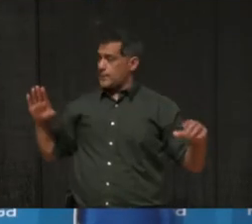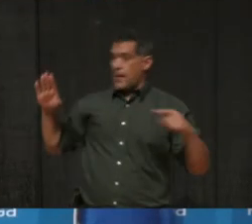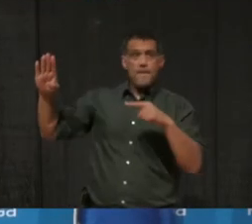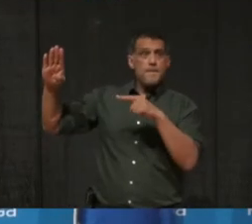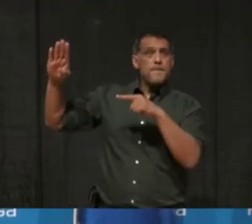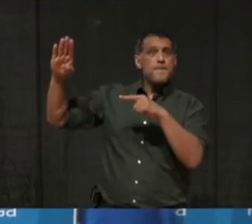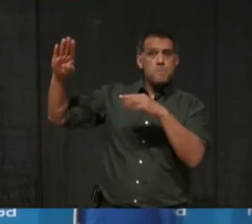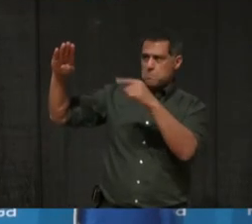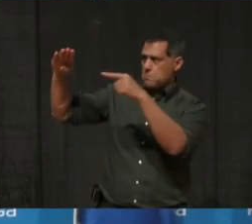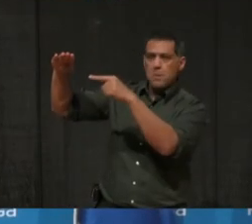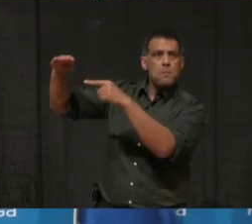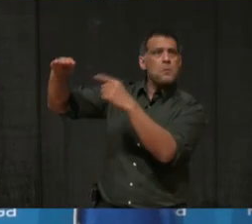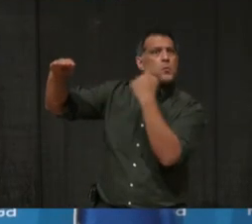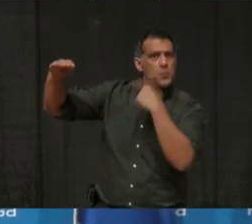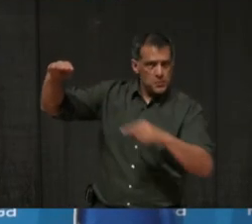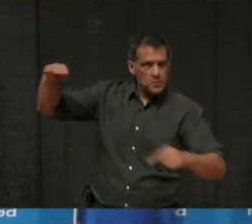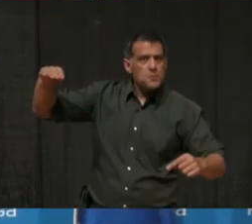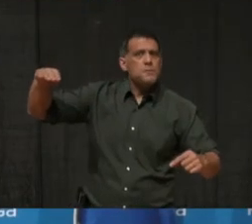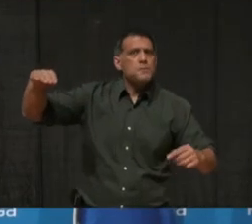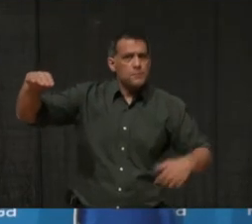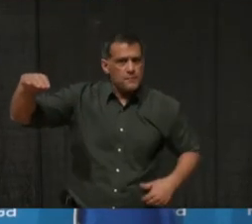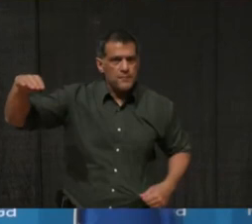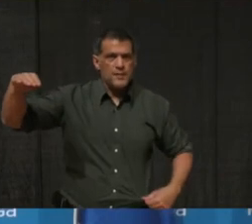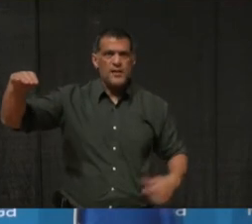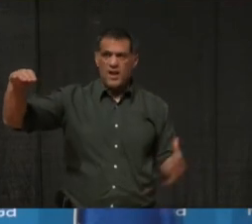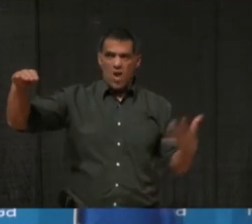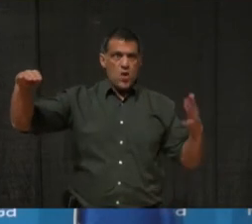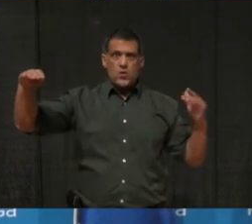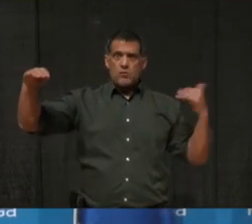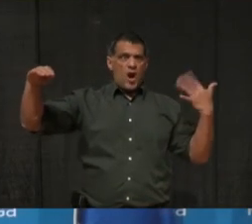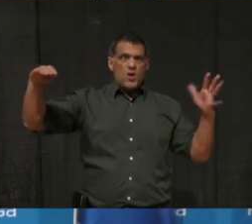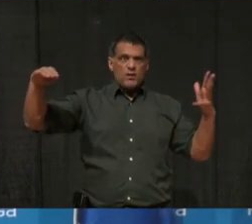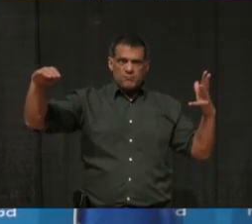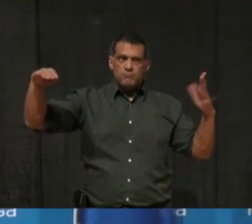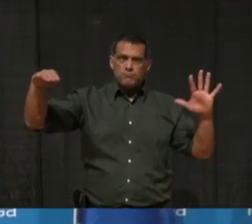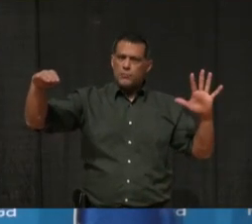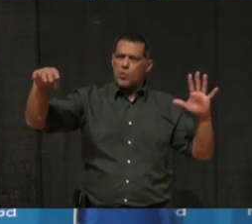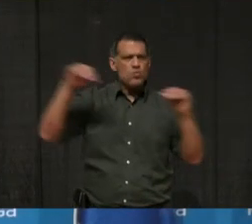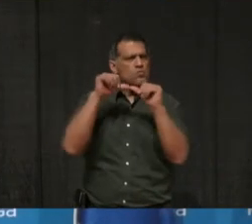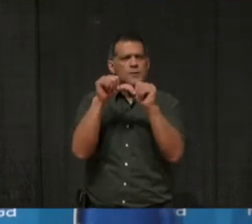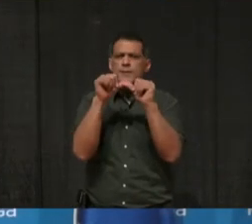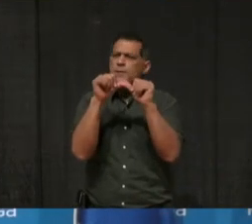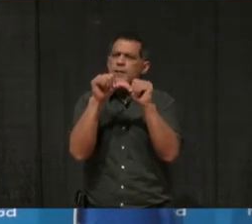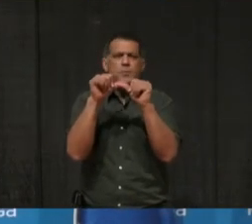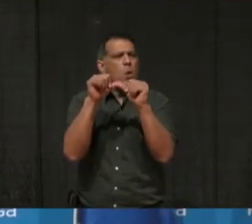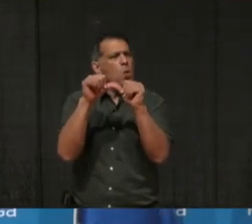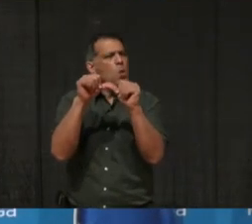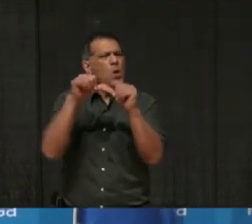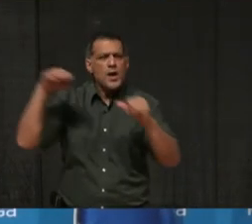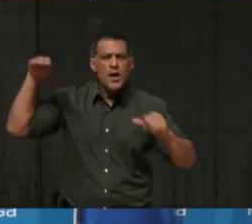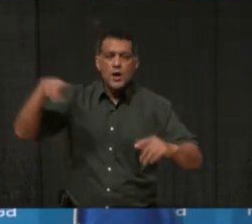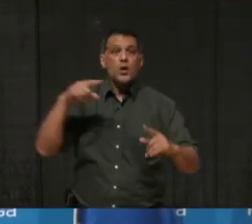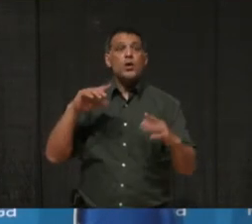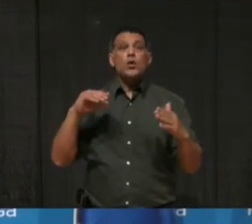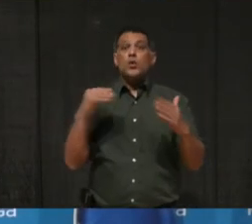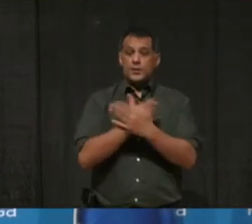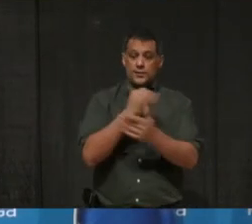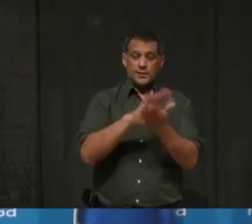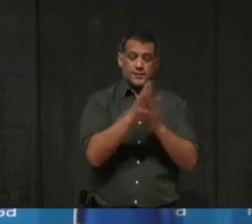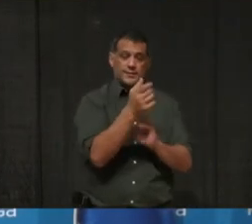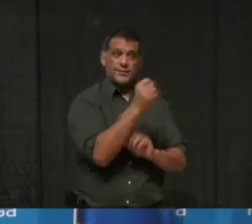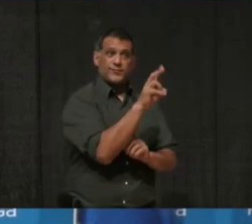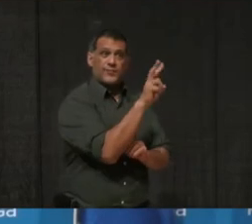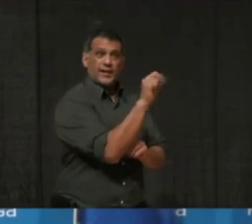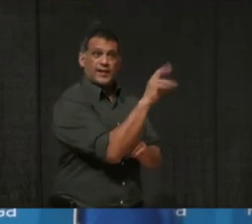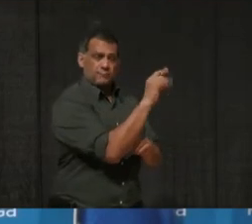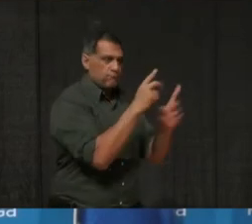This does not mean the fight is over and the situation could change quickly, especially as new variants are being reported throughout the province and